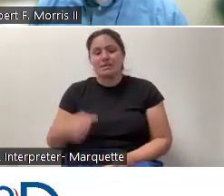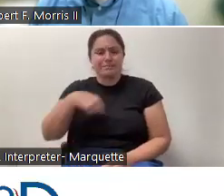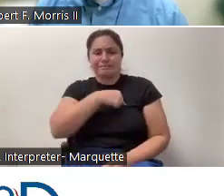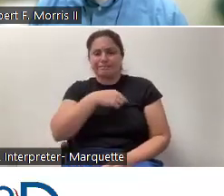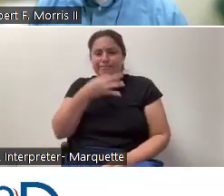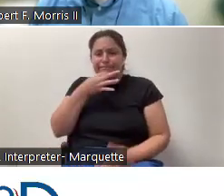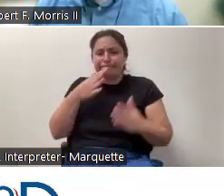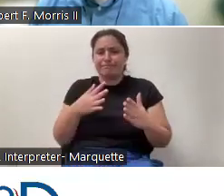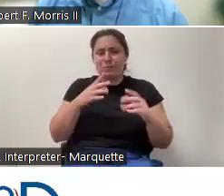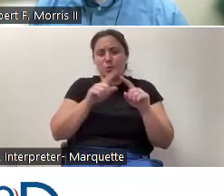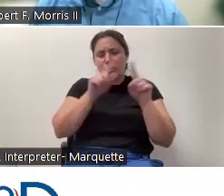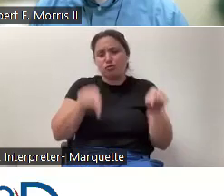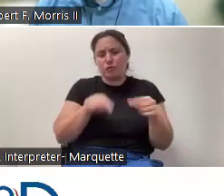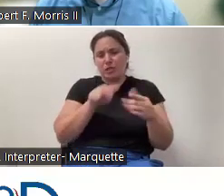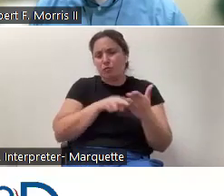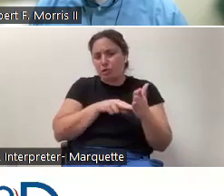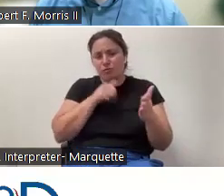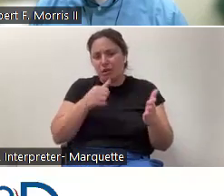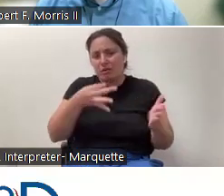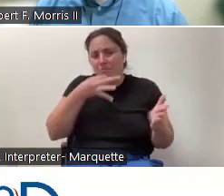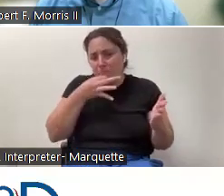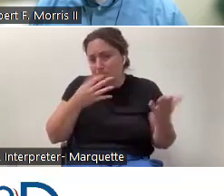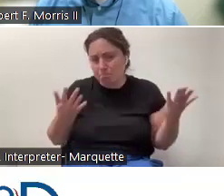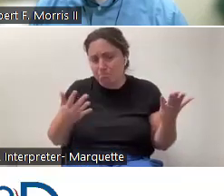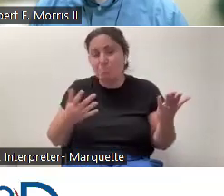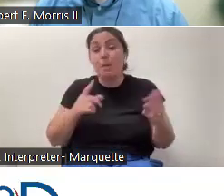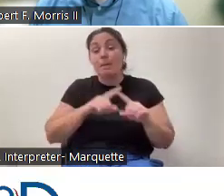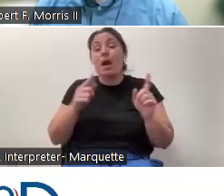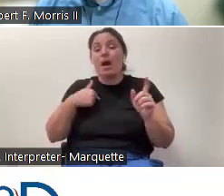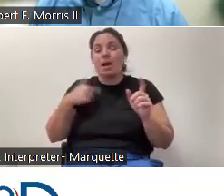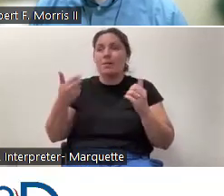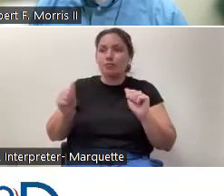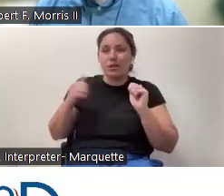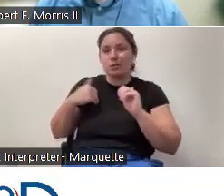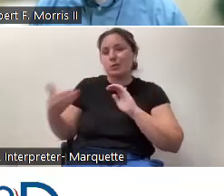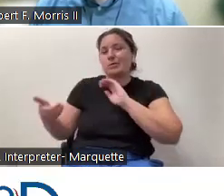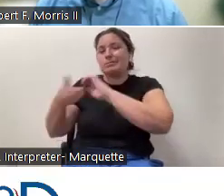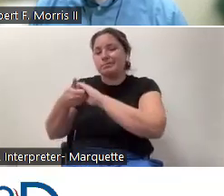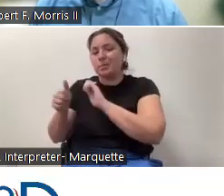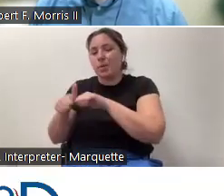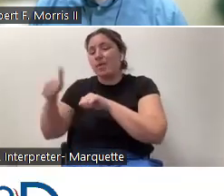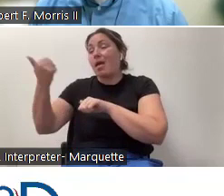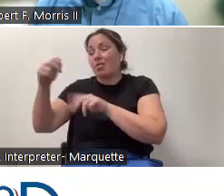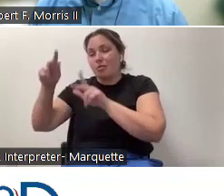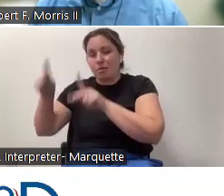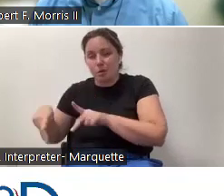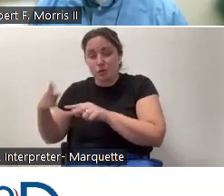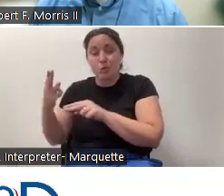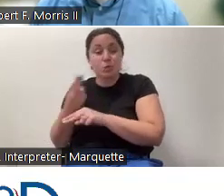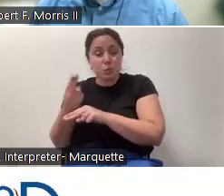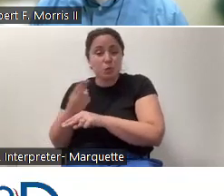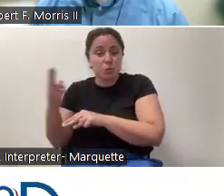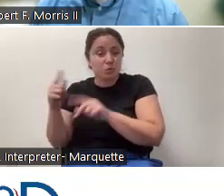the screen reader piece of it. And so I'm currently working on connecting with an individual who uses a screen reader on a